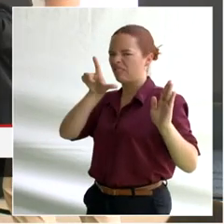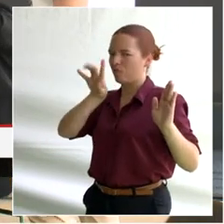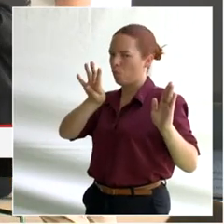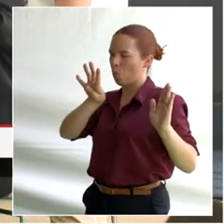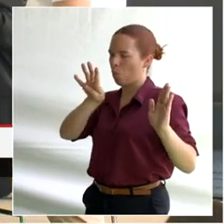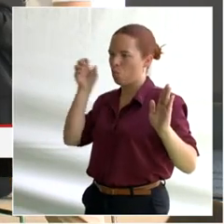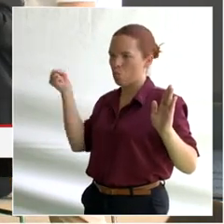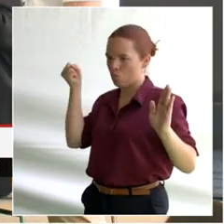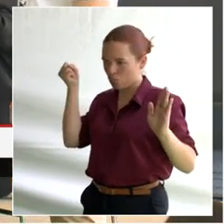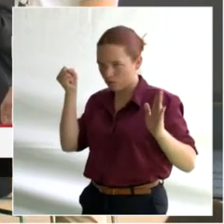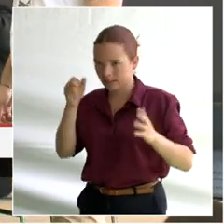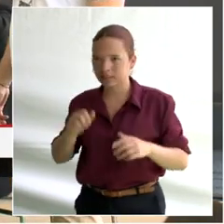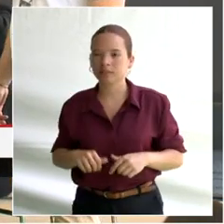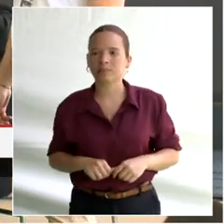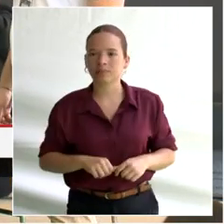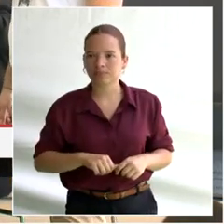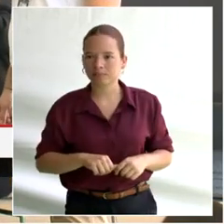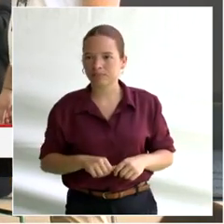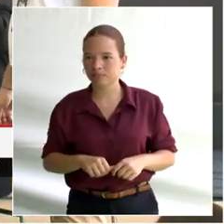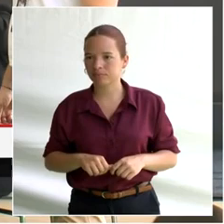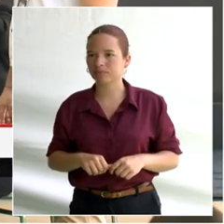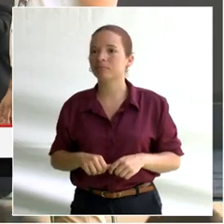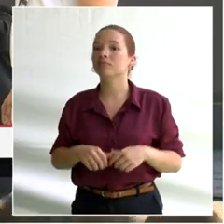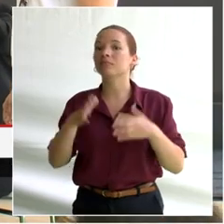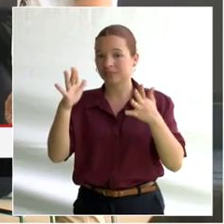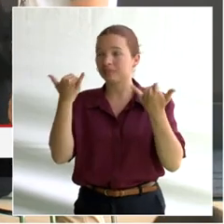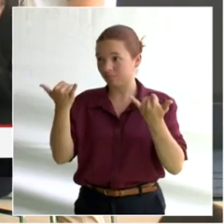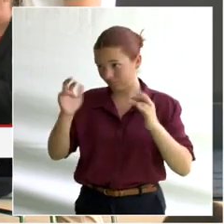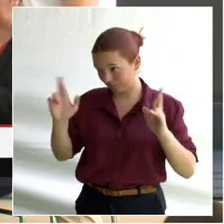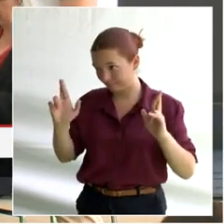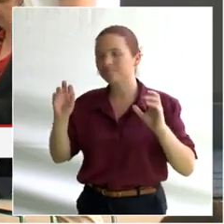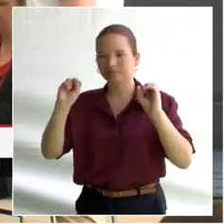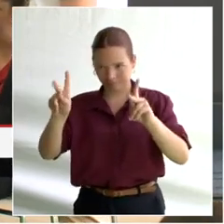All right, so now it's a chip number 23.